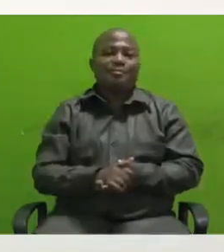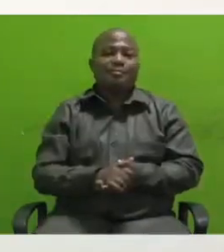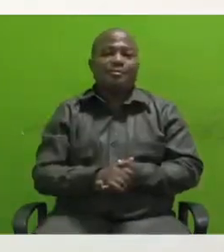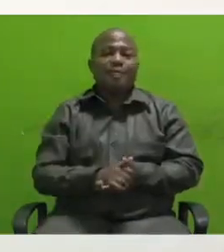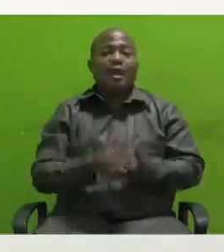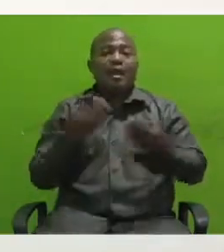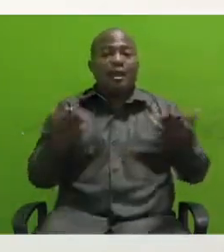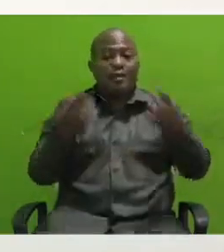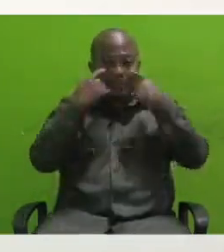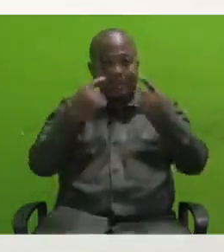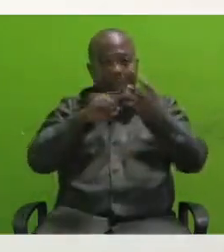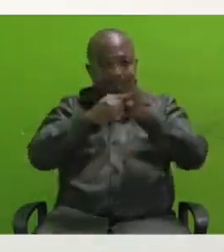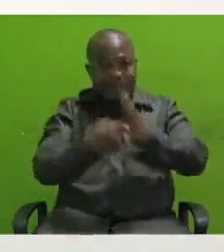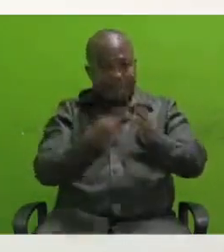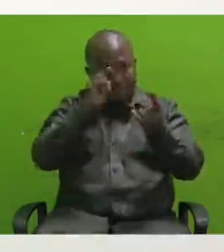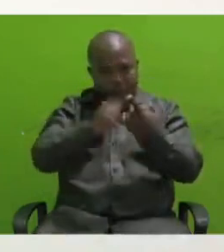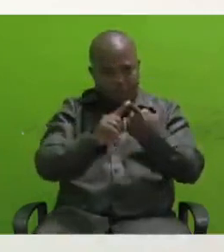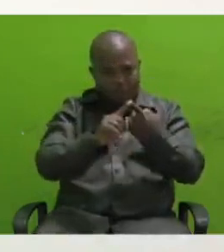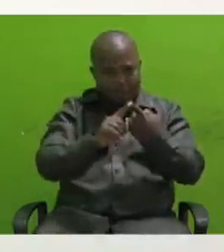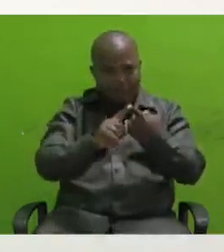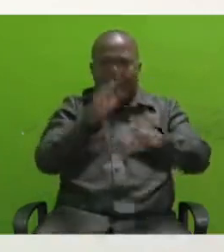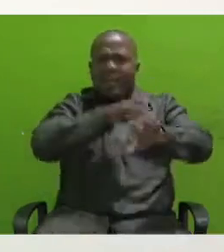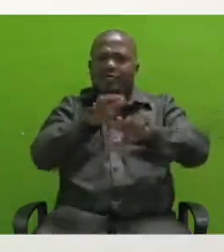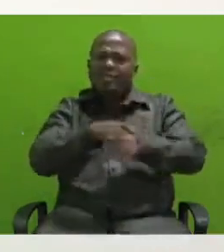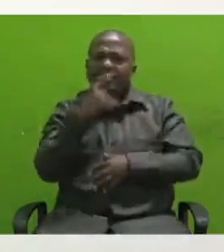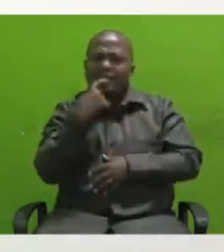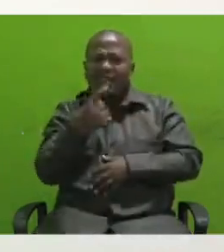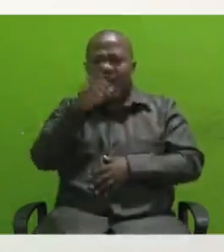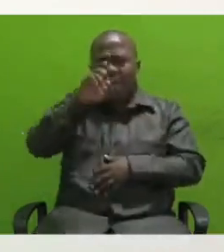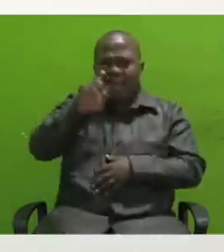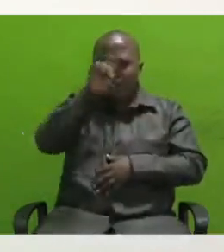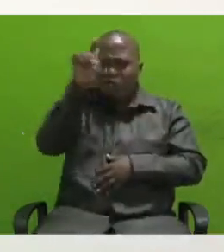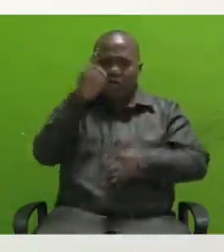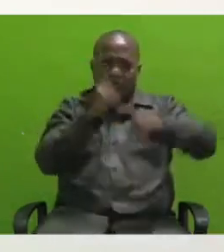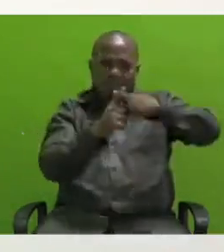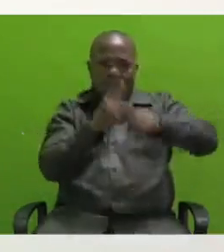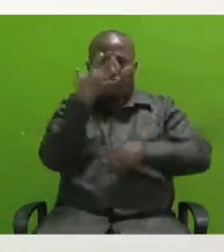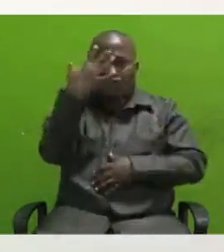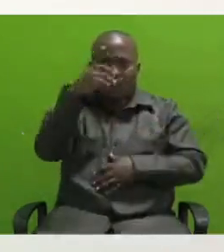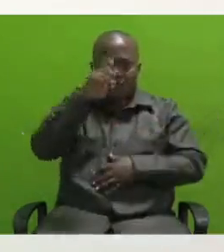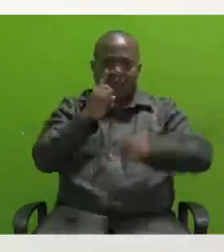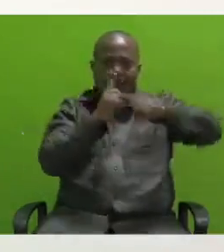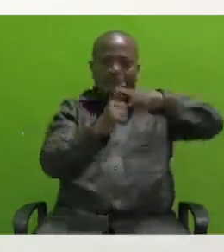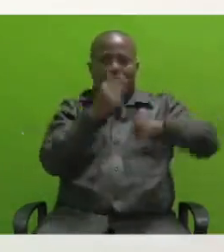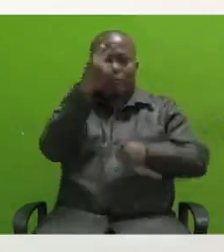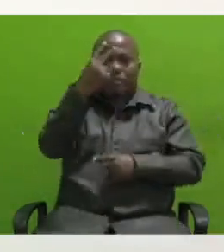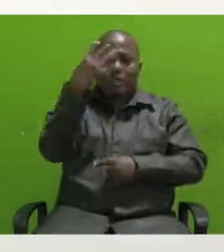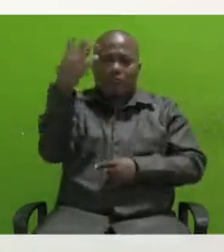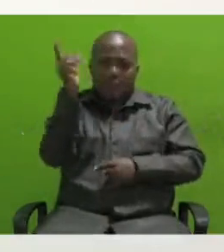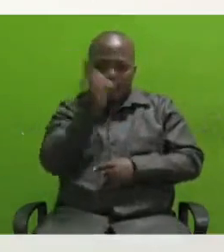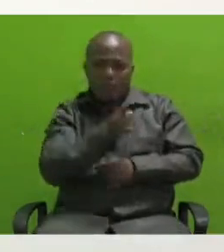table. So now let's check example number 1 here. The expression says x squared plus 5x